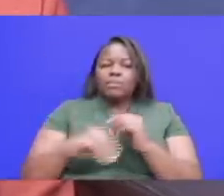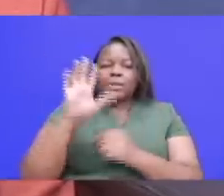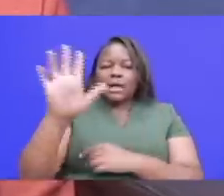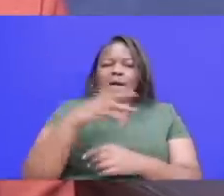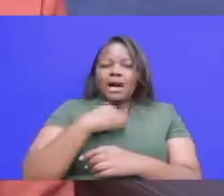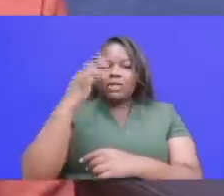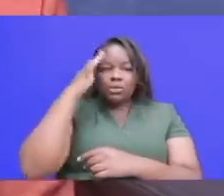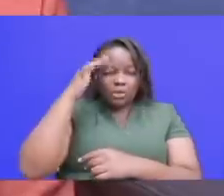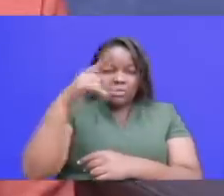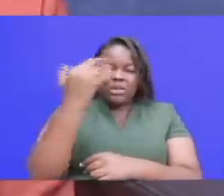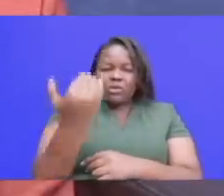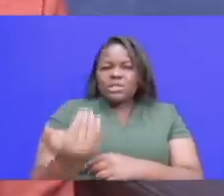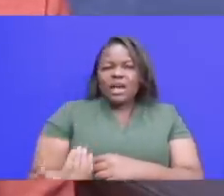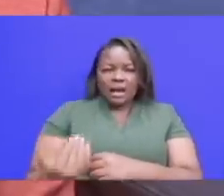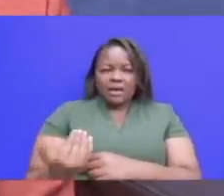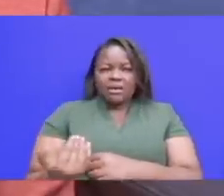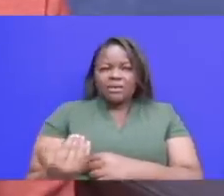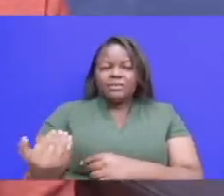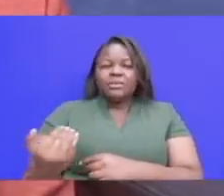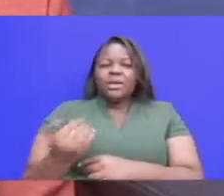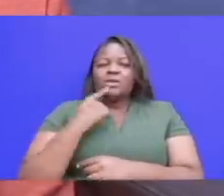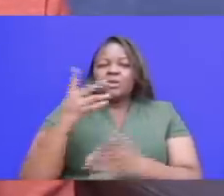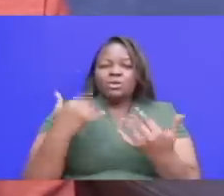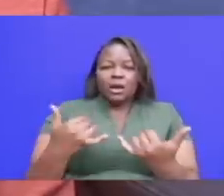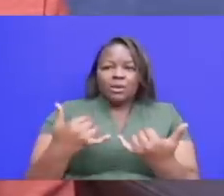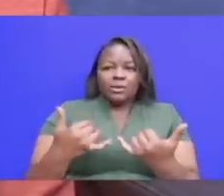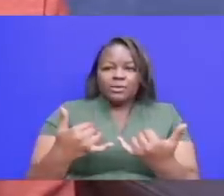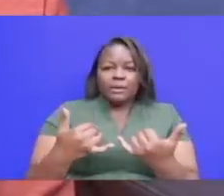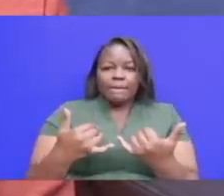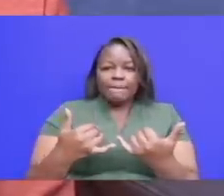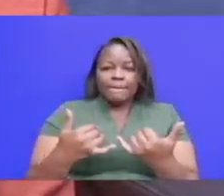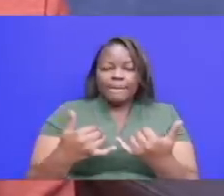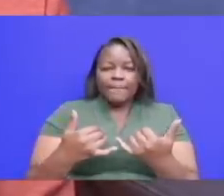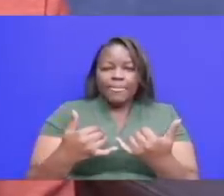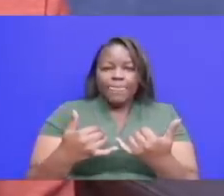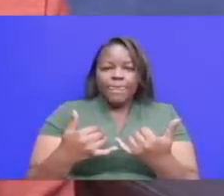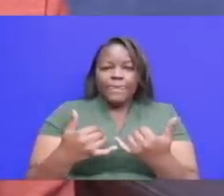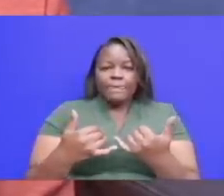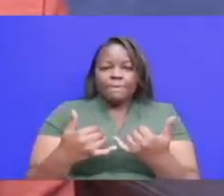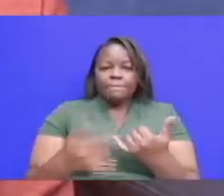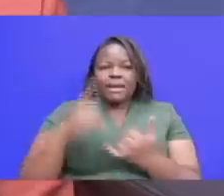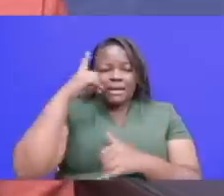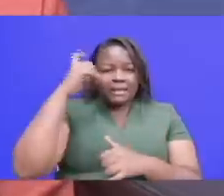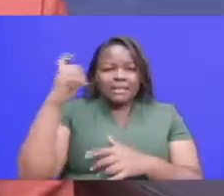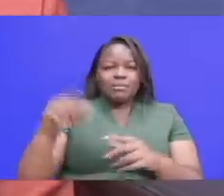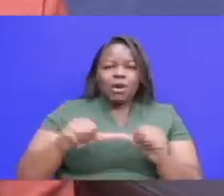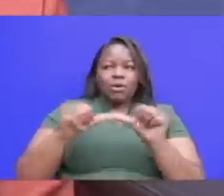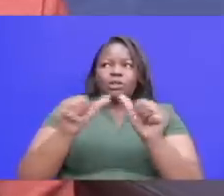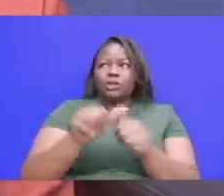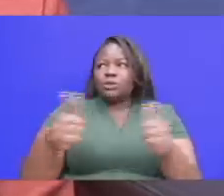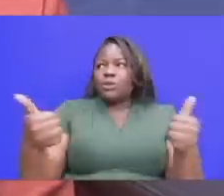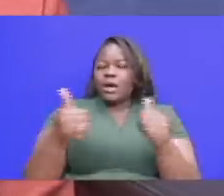he was young. He was not. He was very young. Yeah. And so again, it... The dream does not go well with the